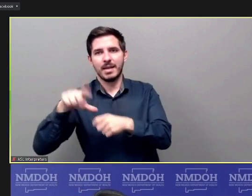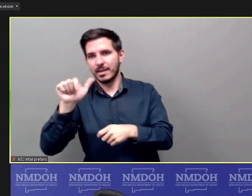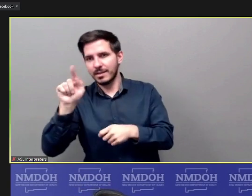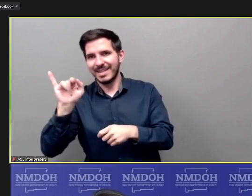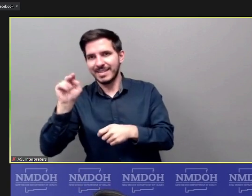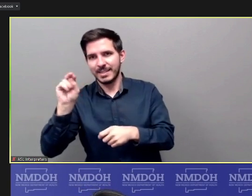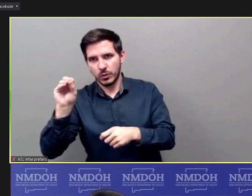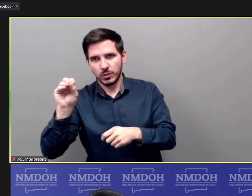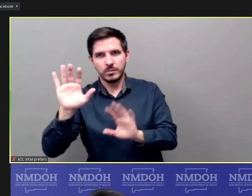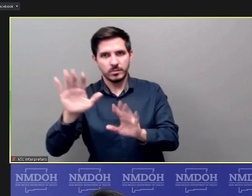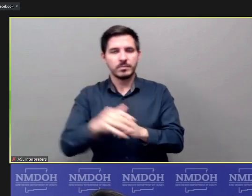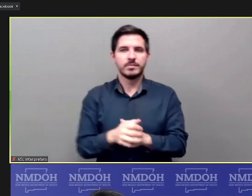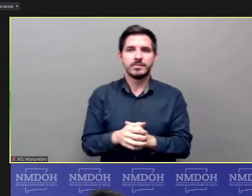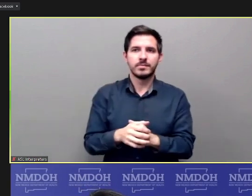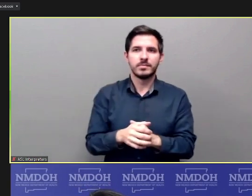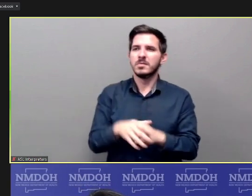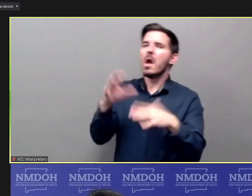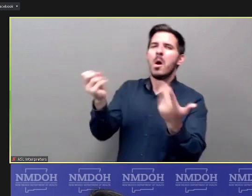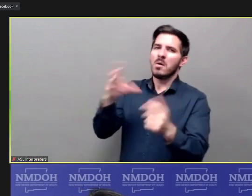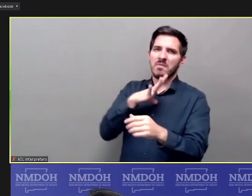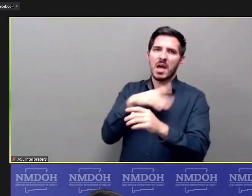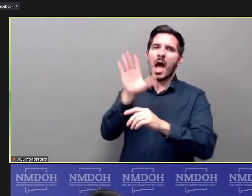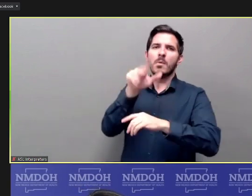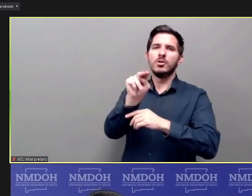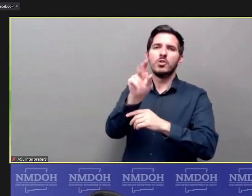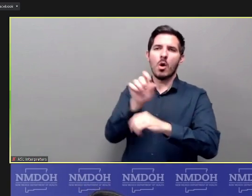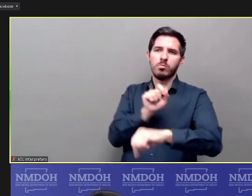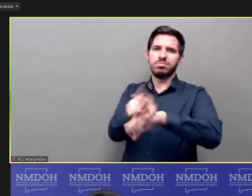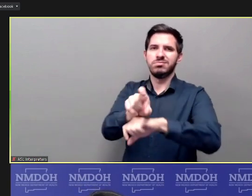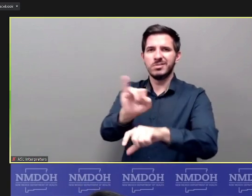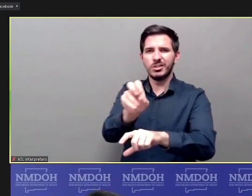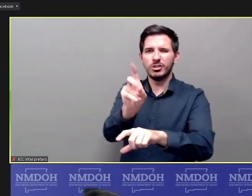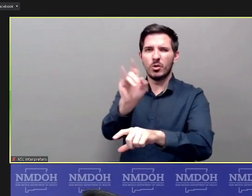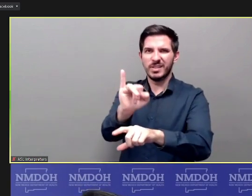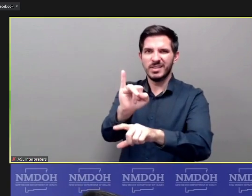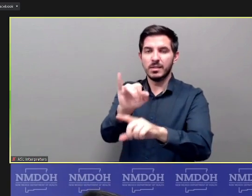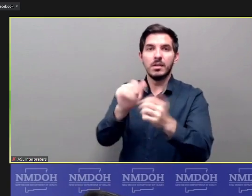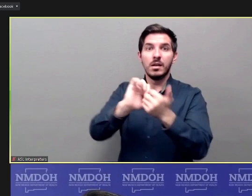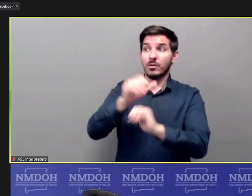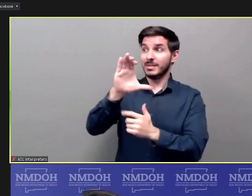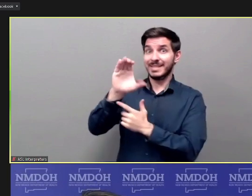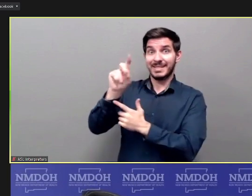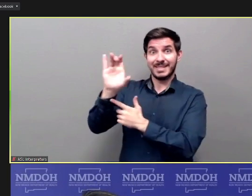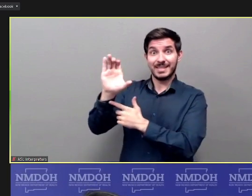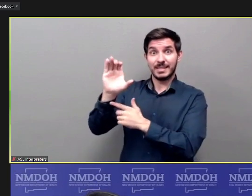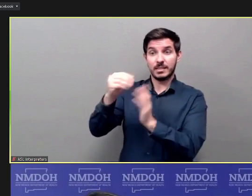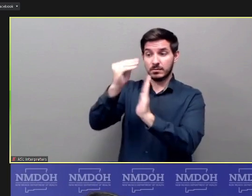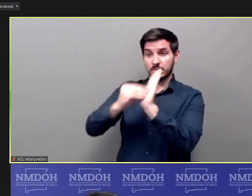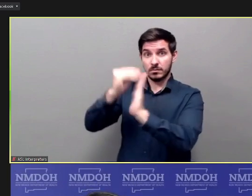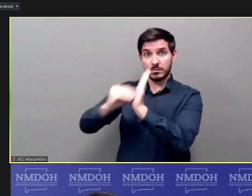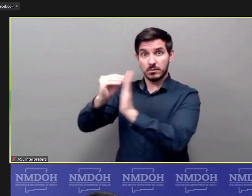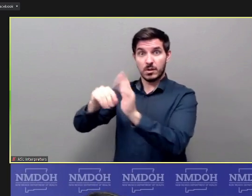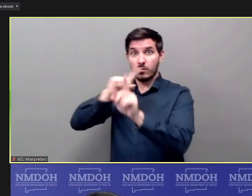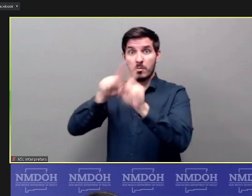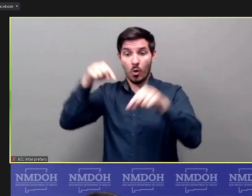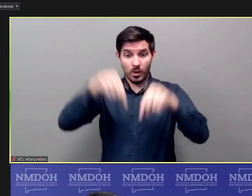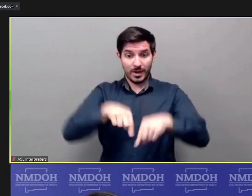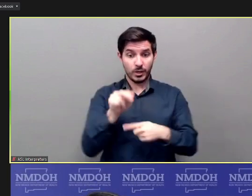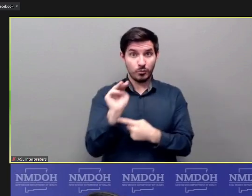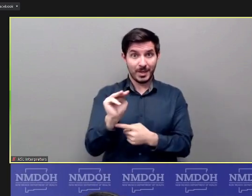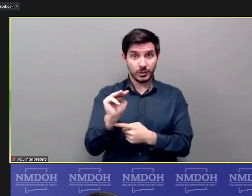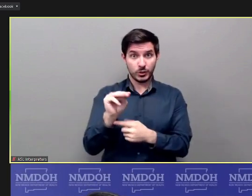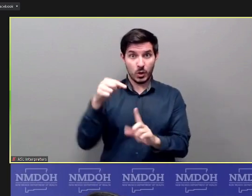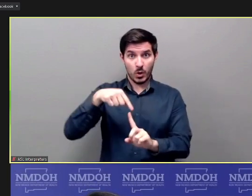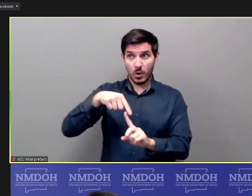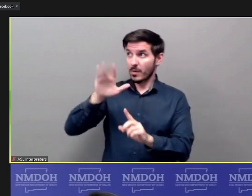ways. Okay. Okay, well, maybe I'll just send a follow-up note to Jody, because just the way the CDC is reporting out New Mexico looks different than what